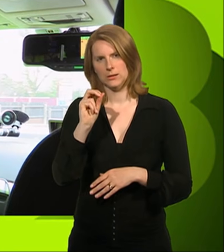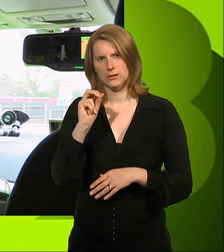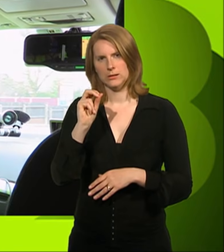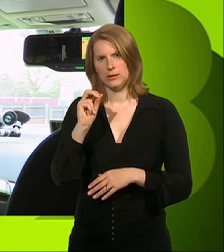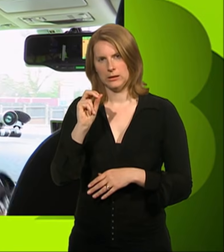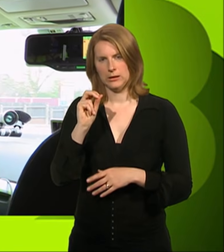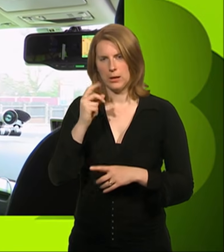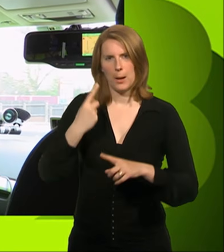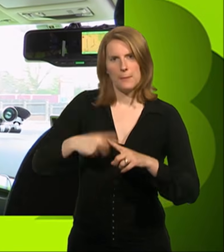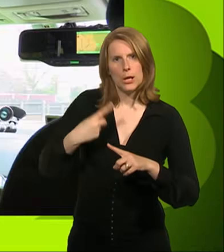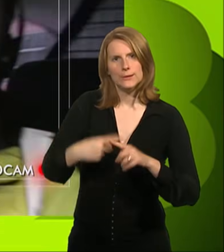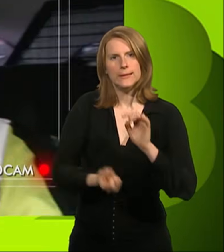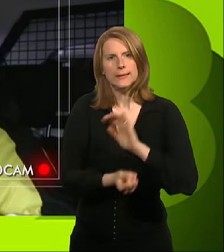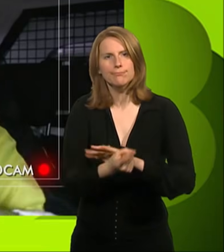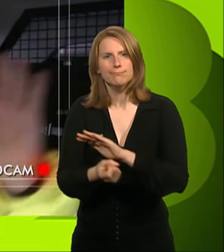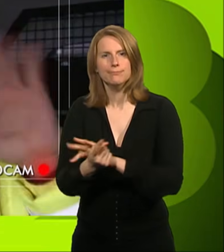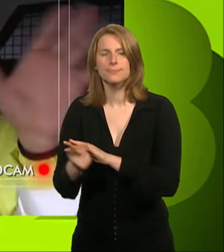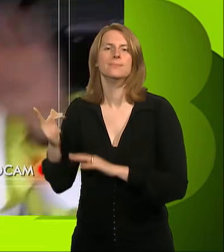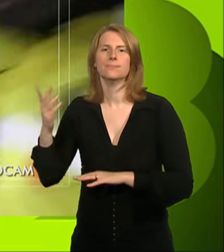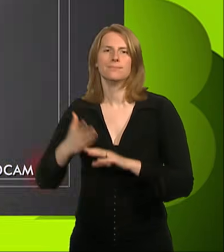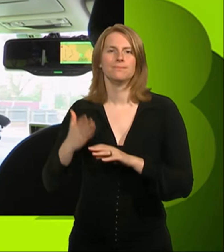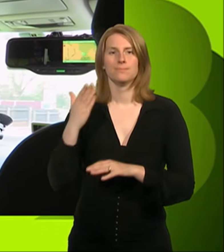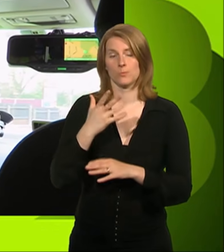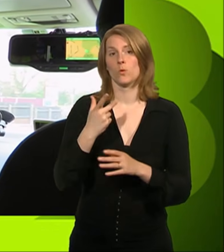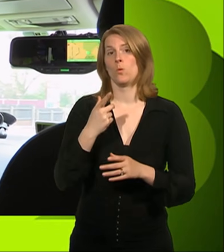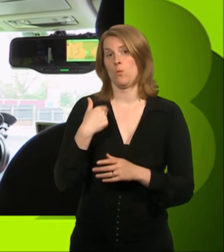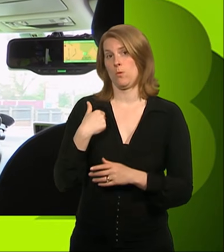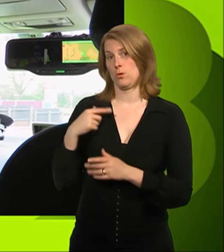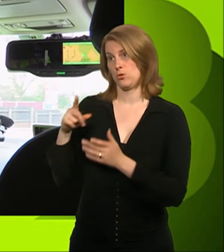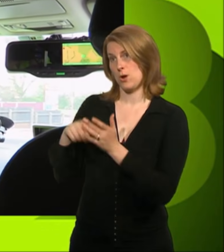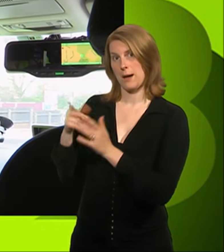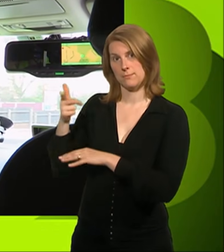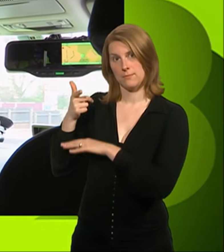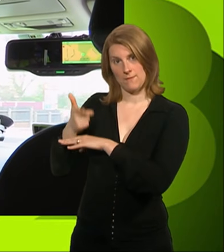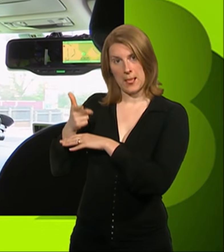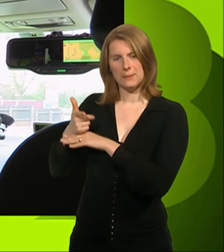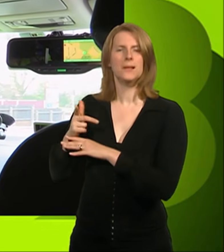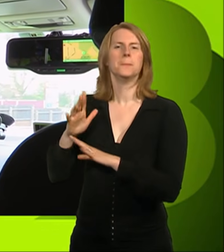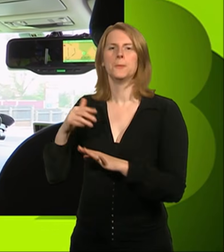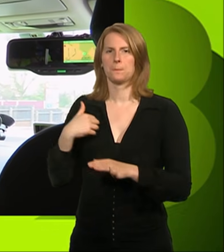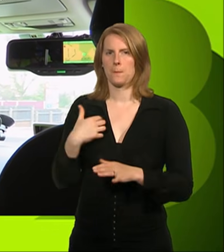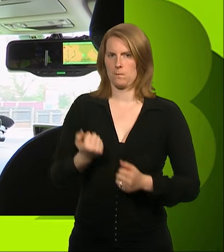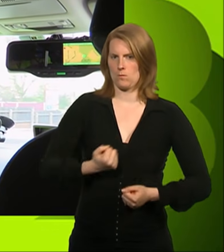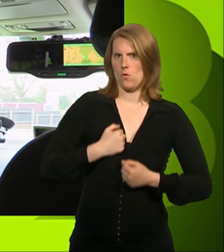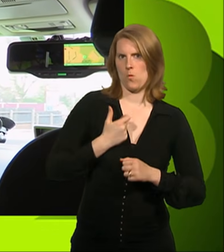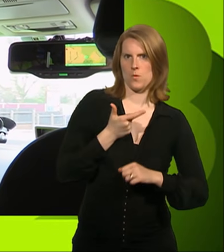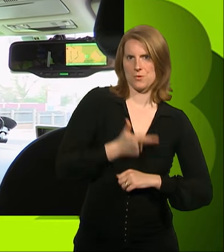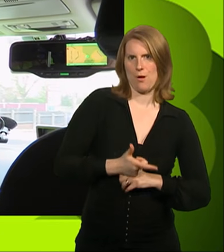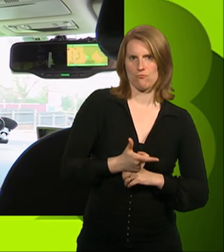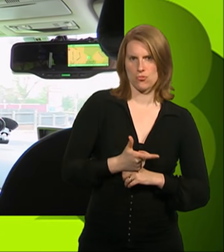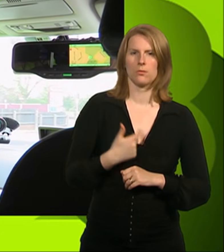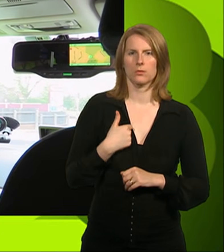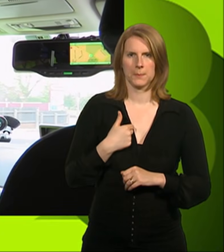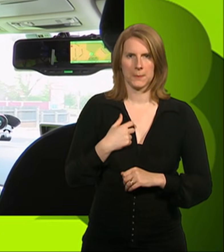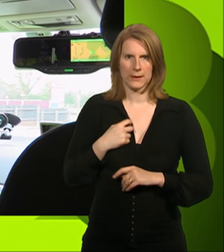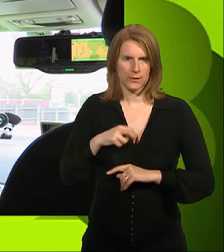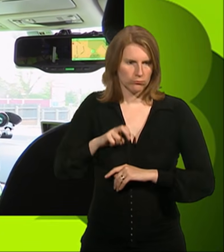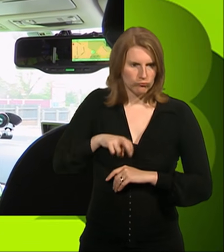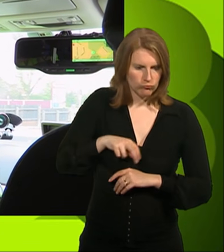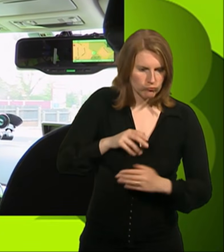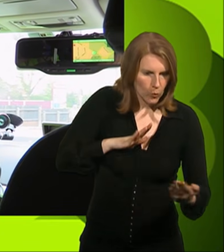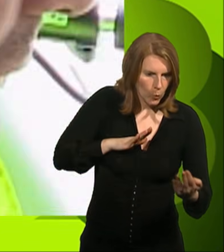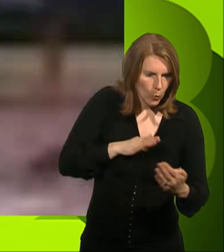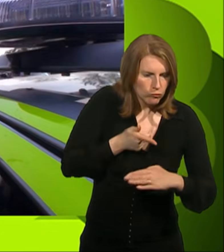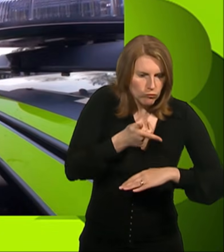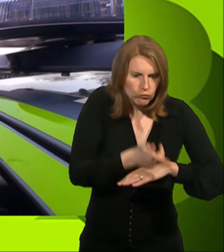us. We've got James with us filming. There we go. And then I've also brought this camera with me so that I can get as close as possible,